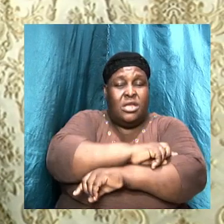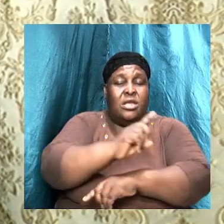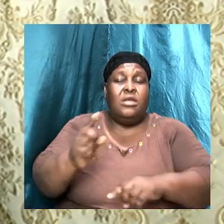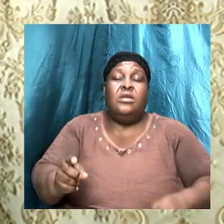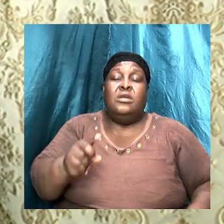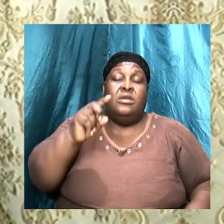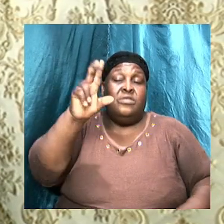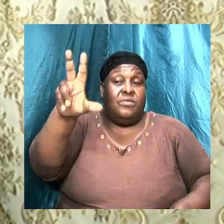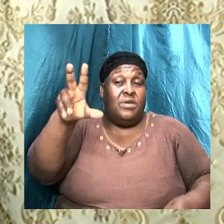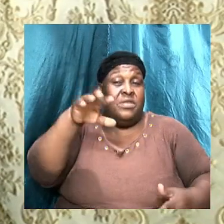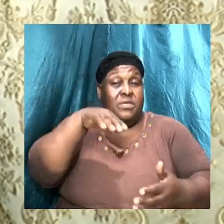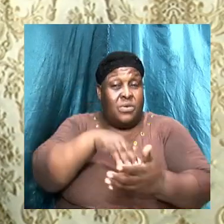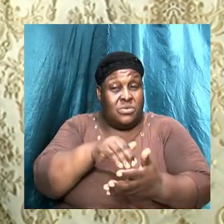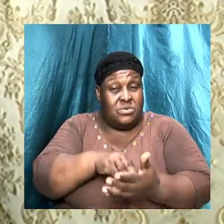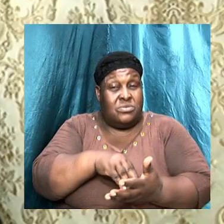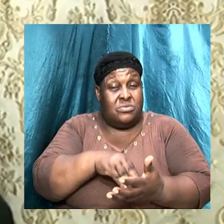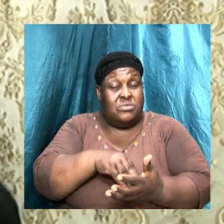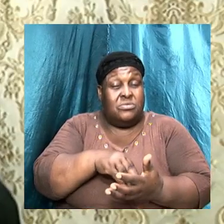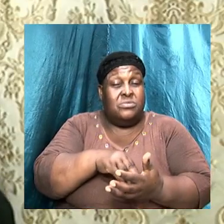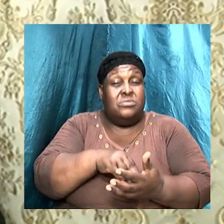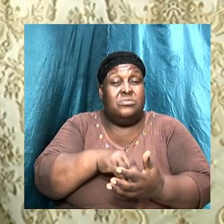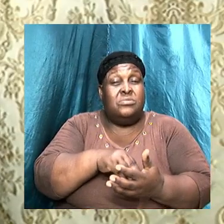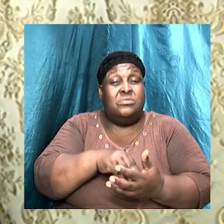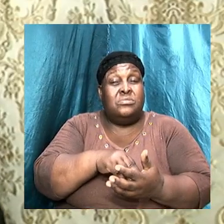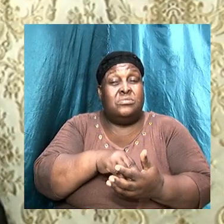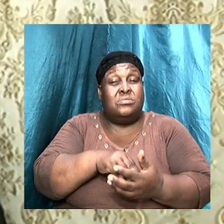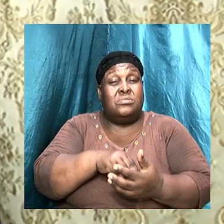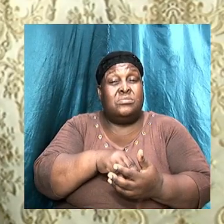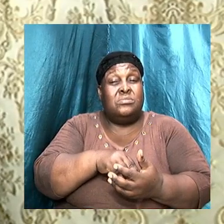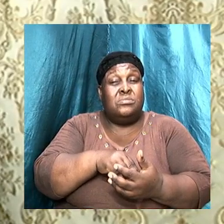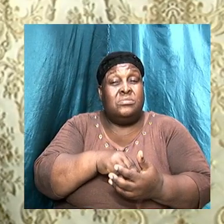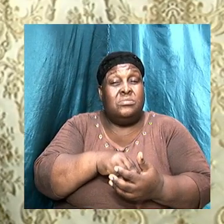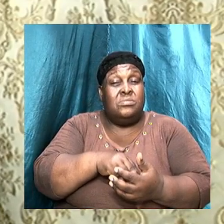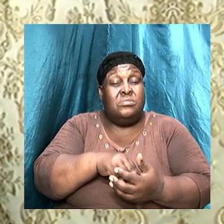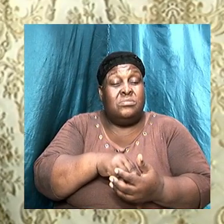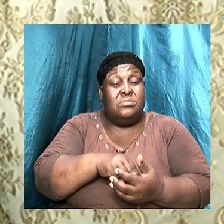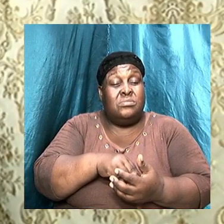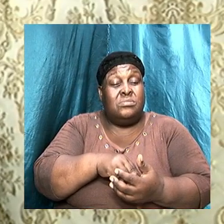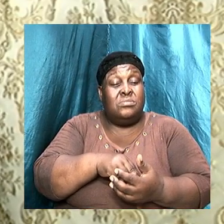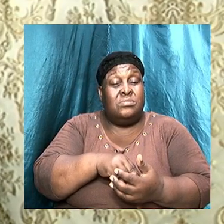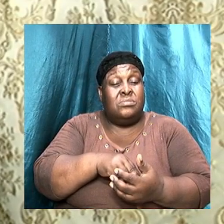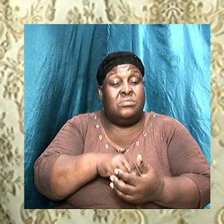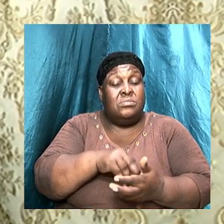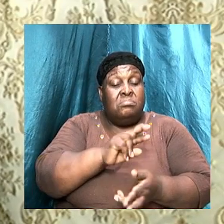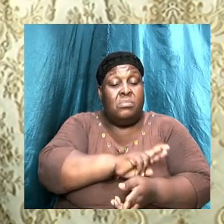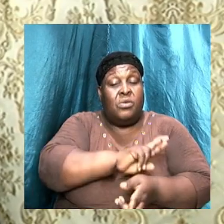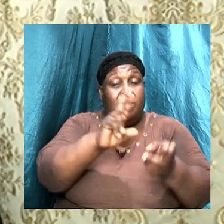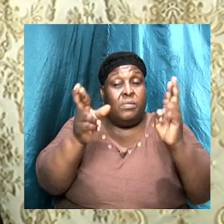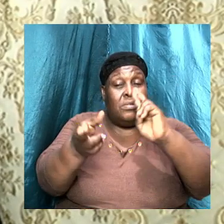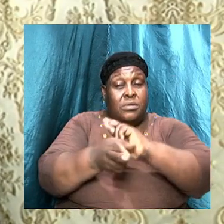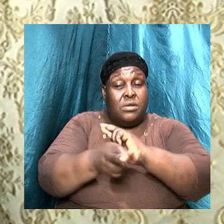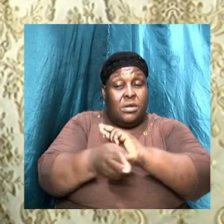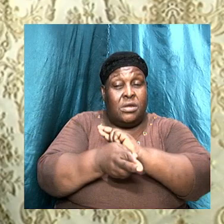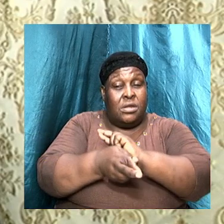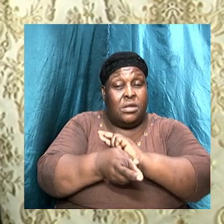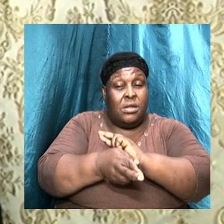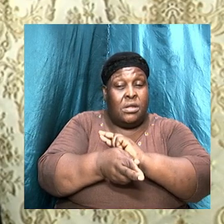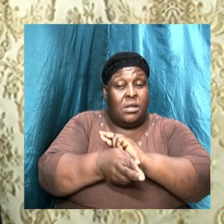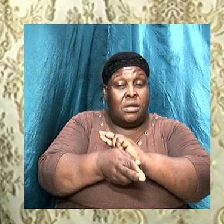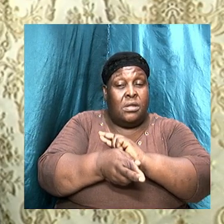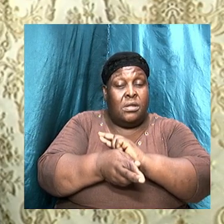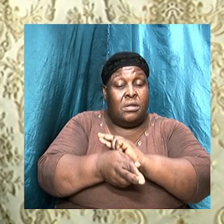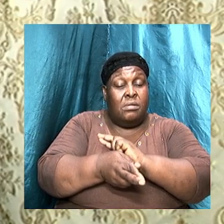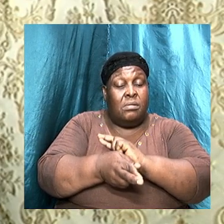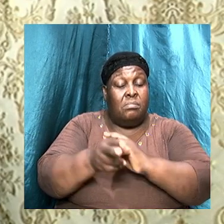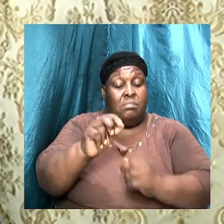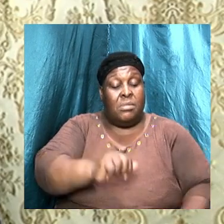three thousand were repented, they were baptized